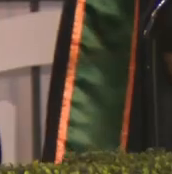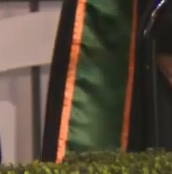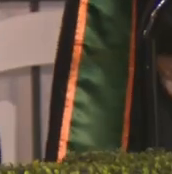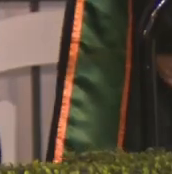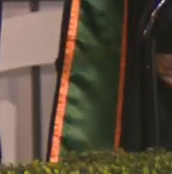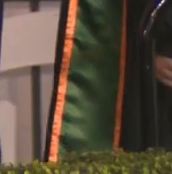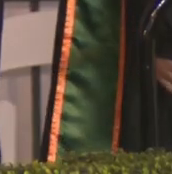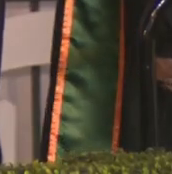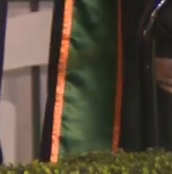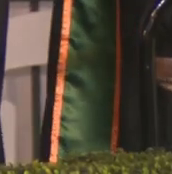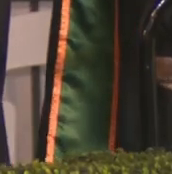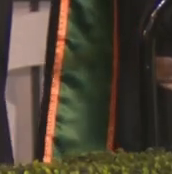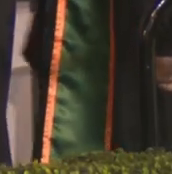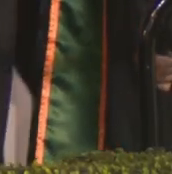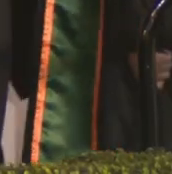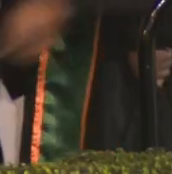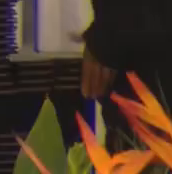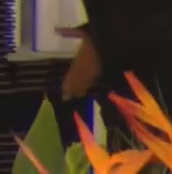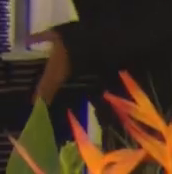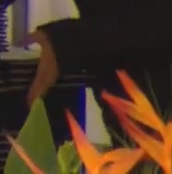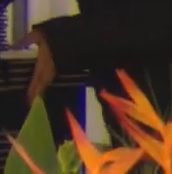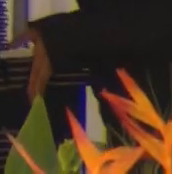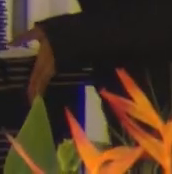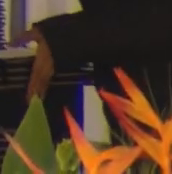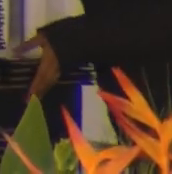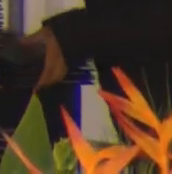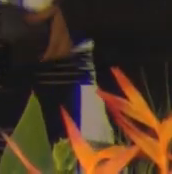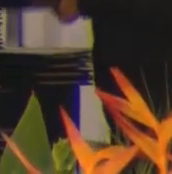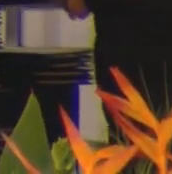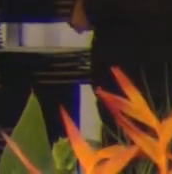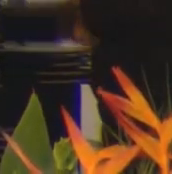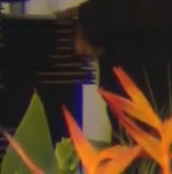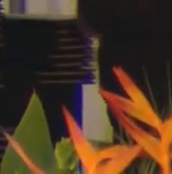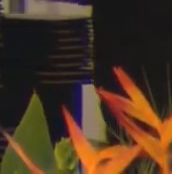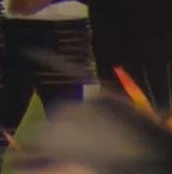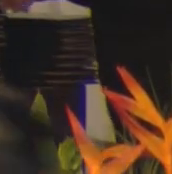Carlos Roberto Andrade. Nicole Chinayenye Onyanje.